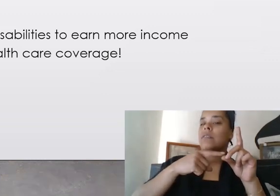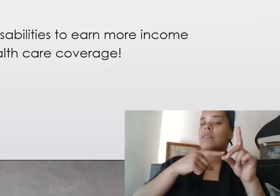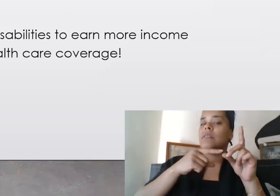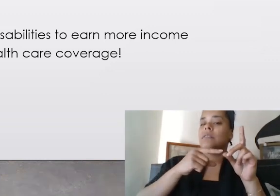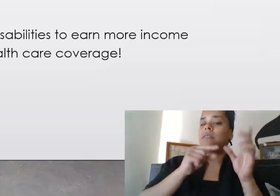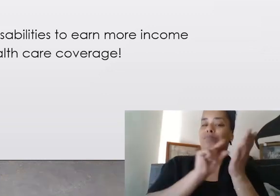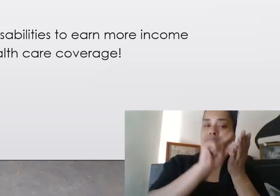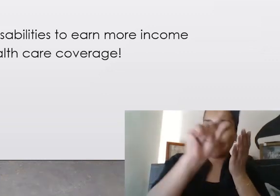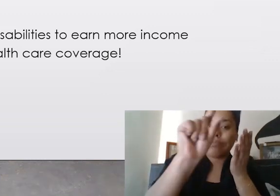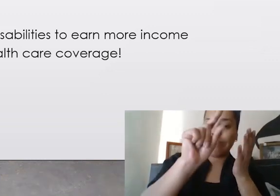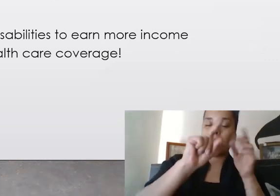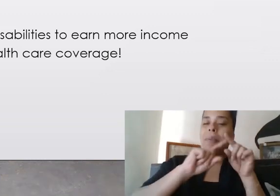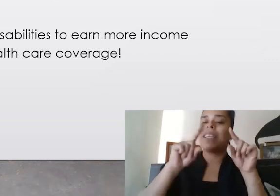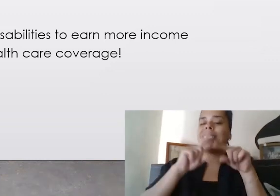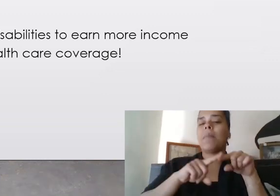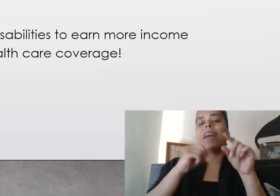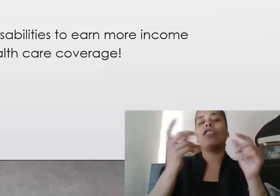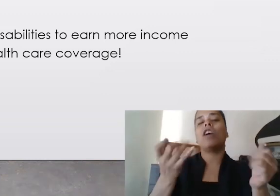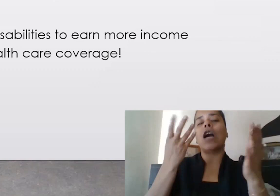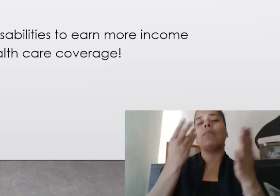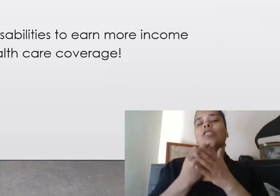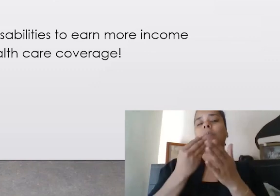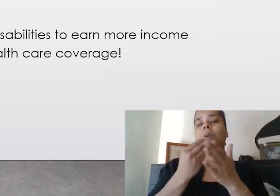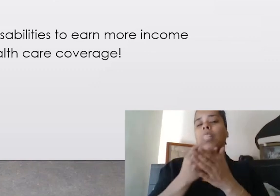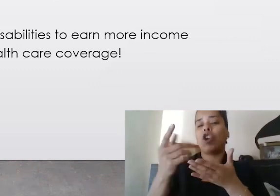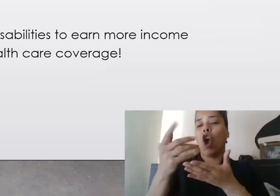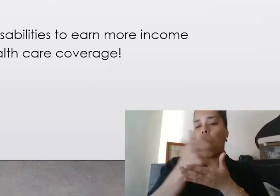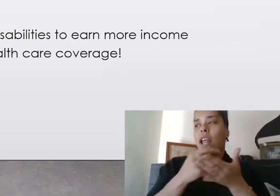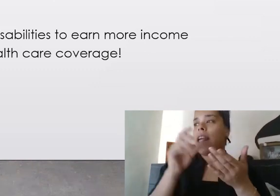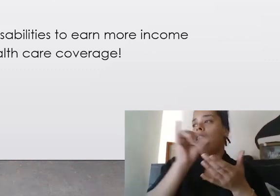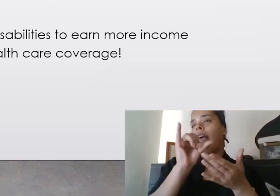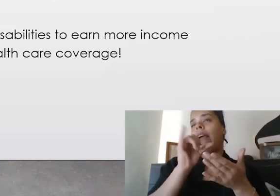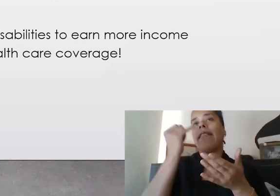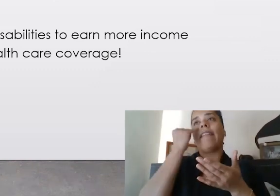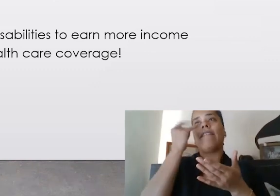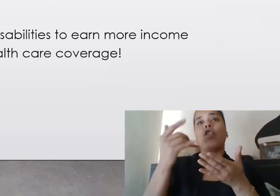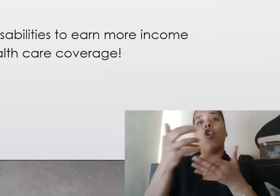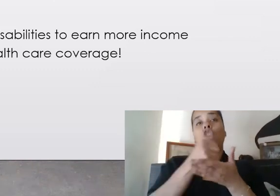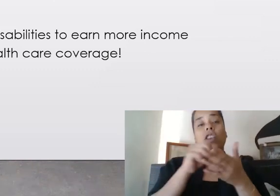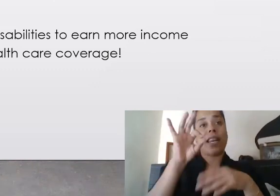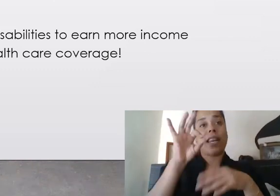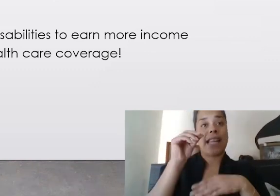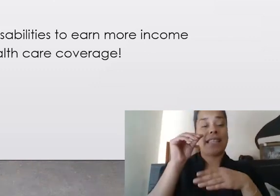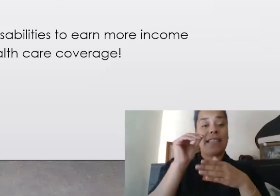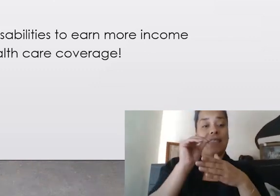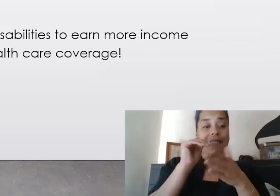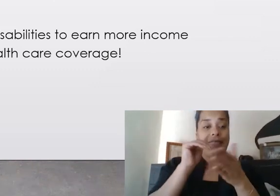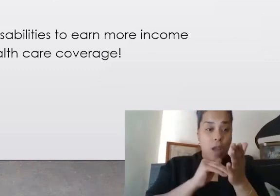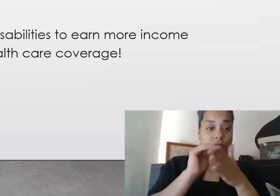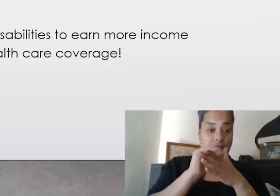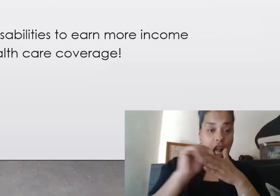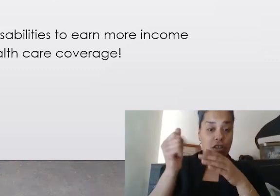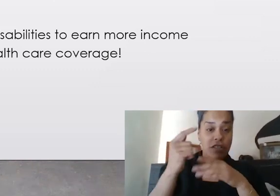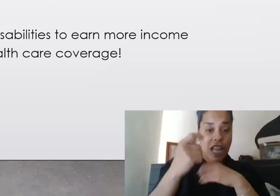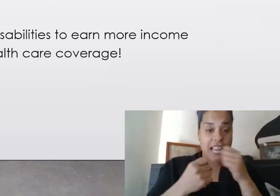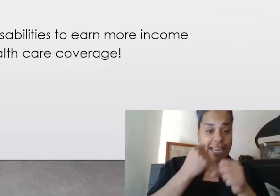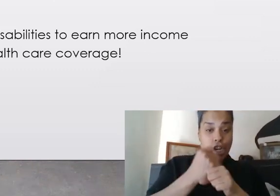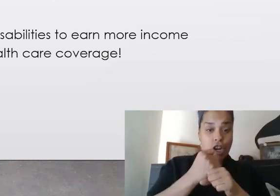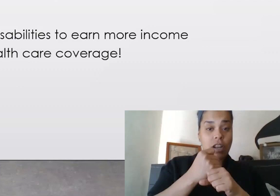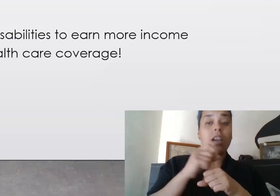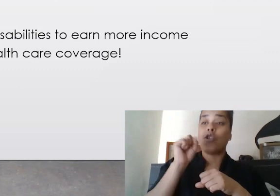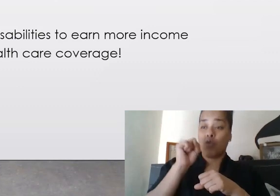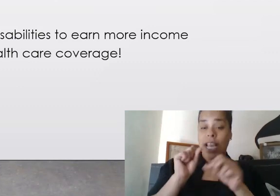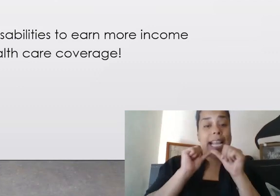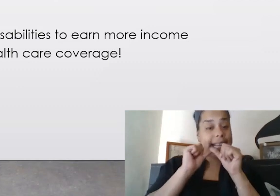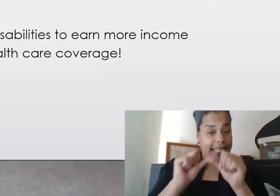make. So let's say you make $90,000 a year, you're able to continue receiving your Medicaid, but you have to pay,